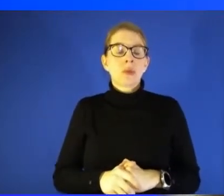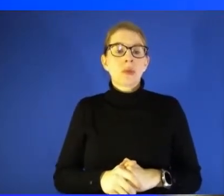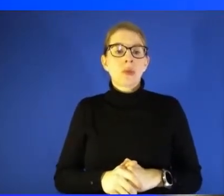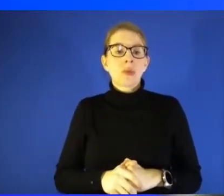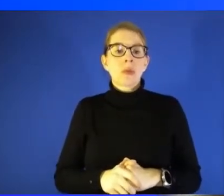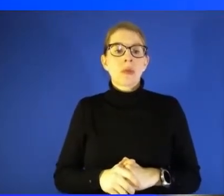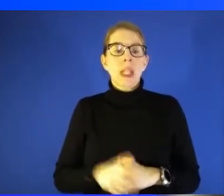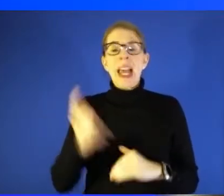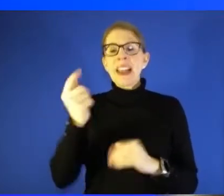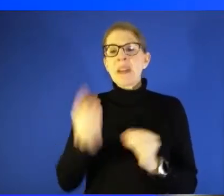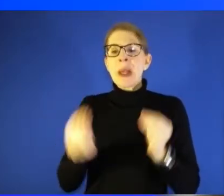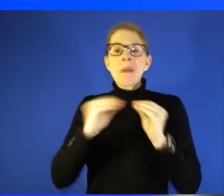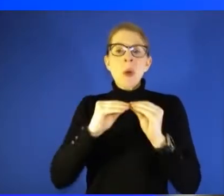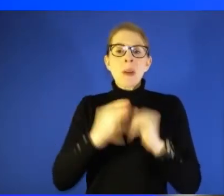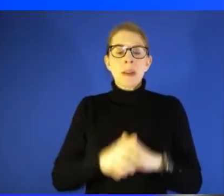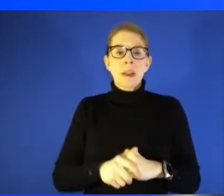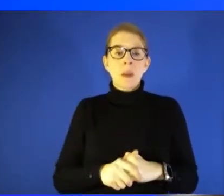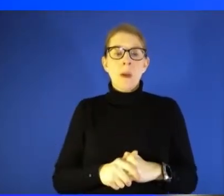more